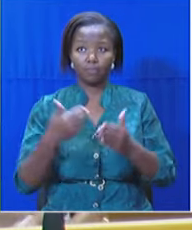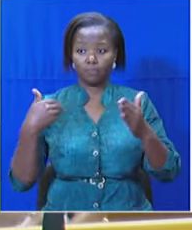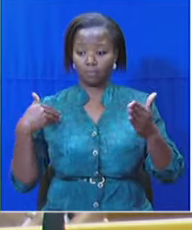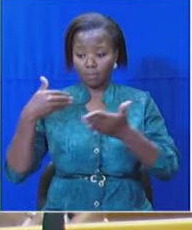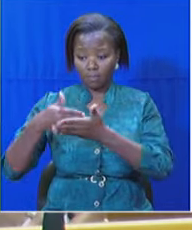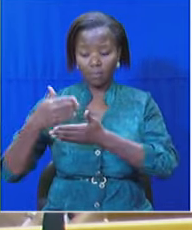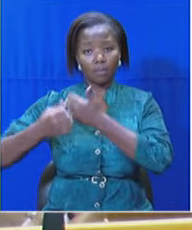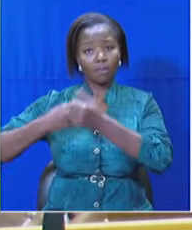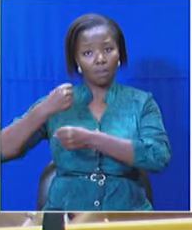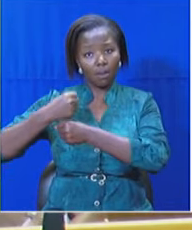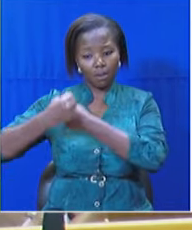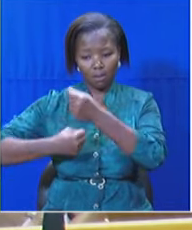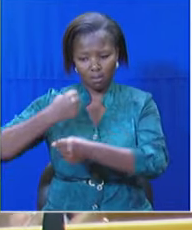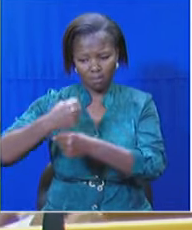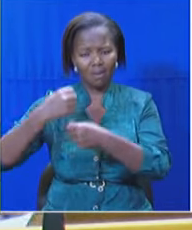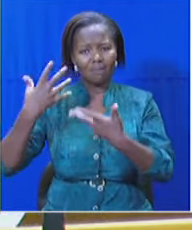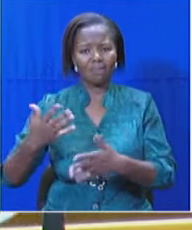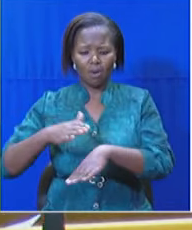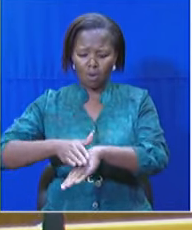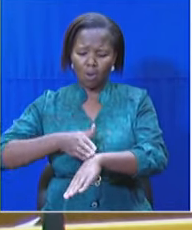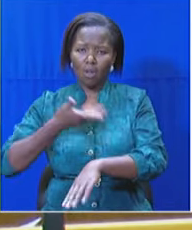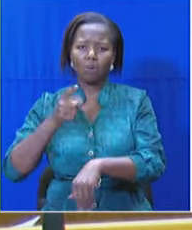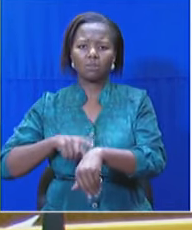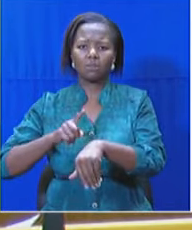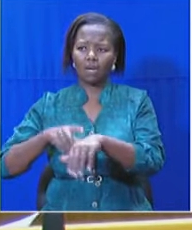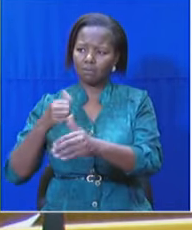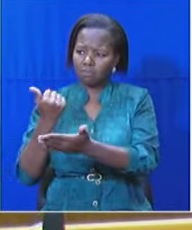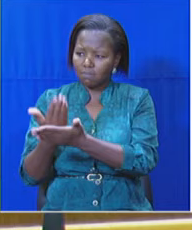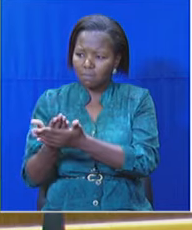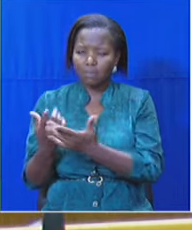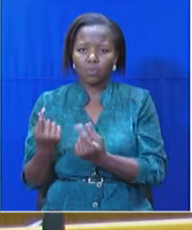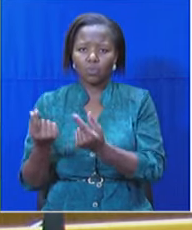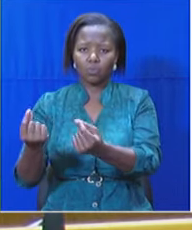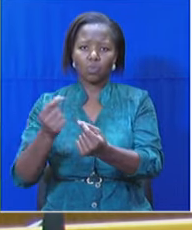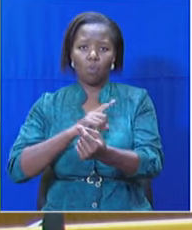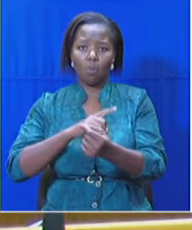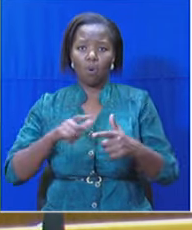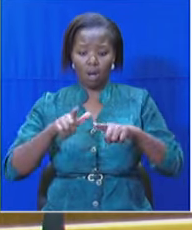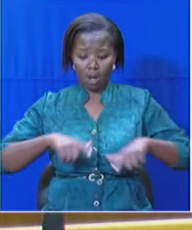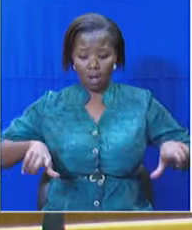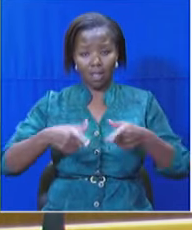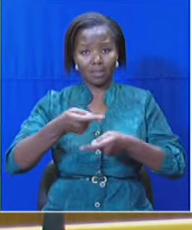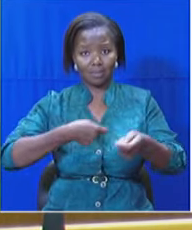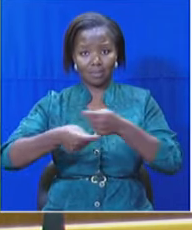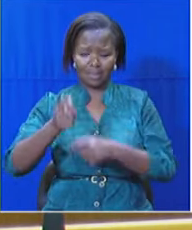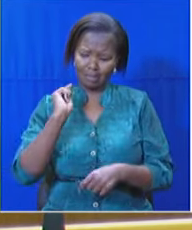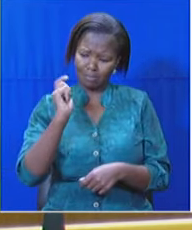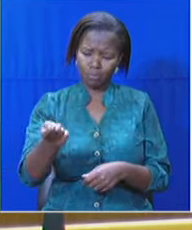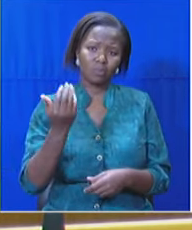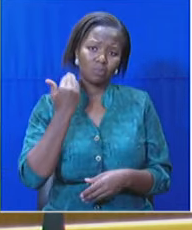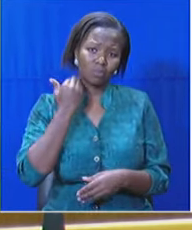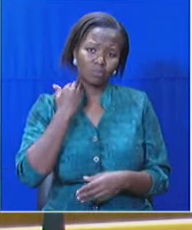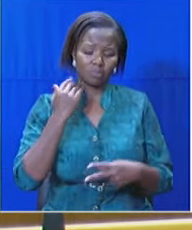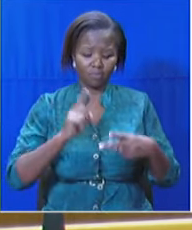led to the slow pace of restitution, such as the exorbitant prices of land acquisition, lack of